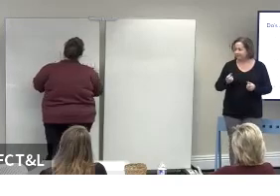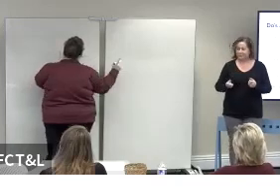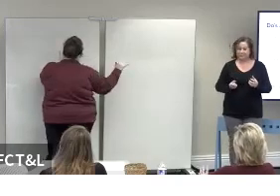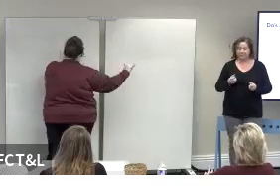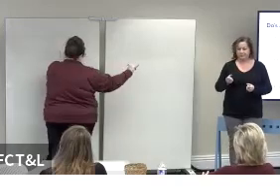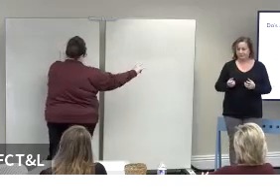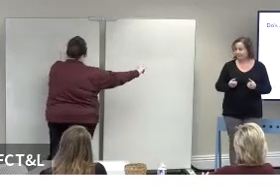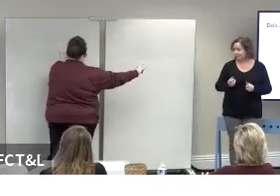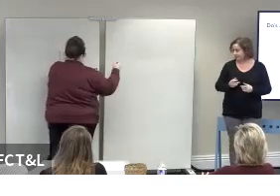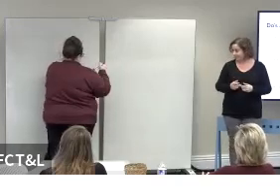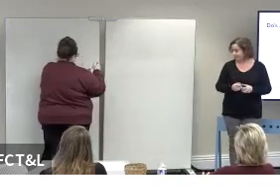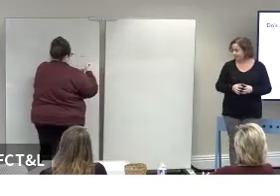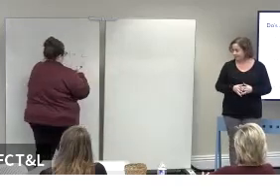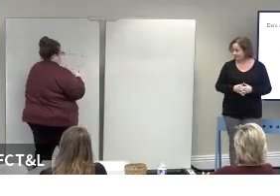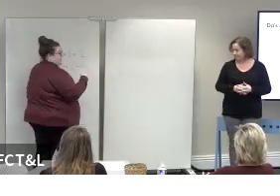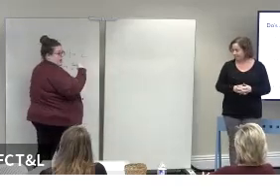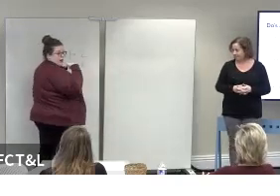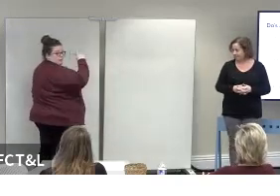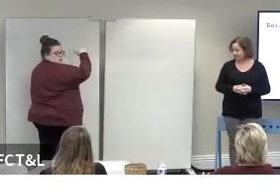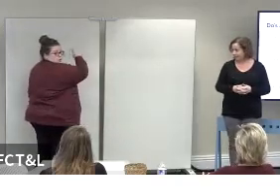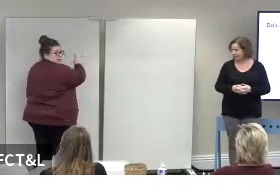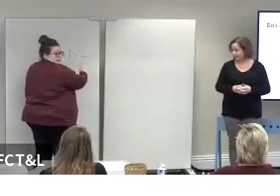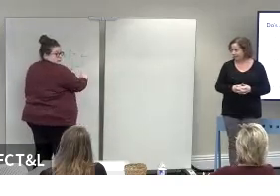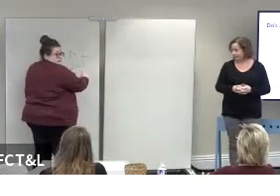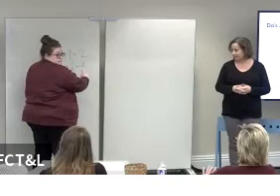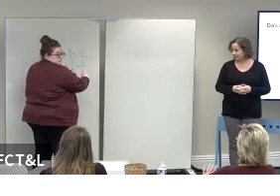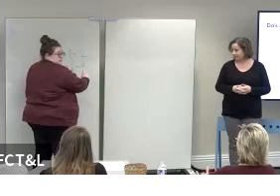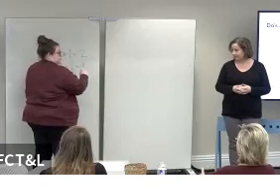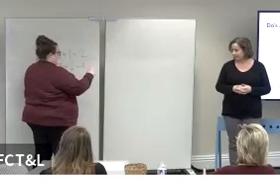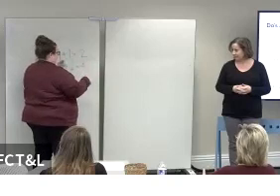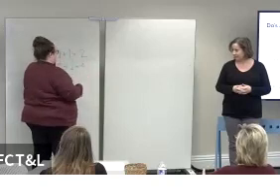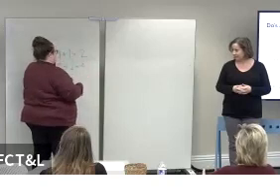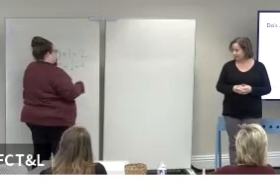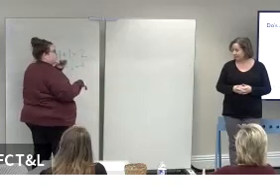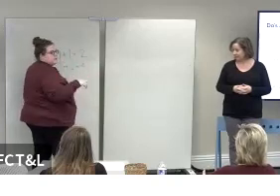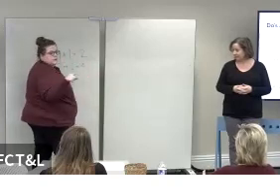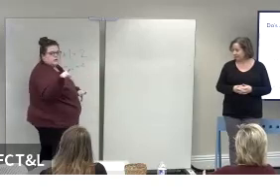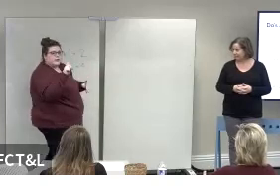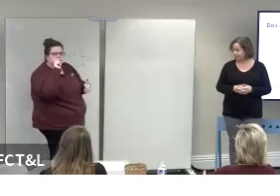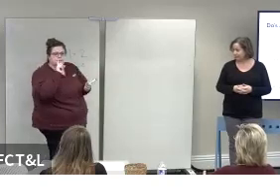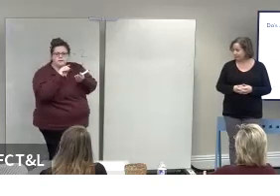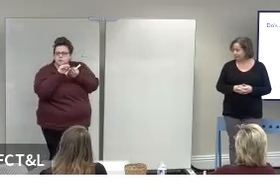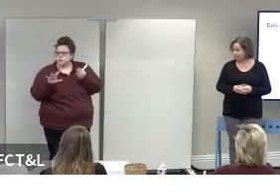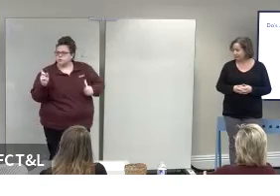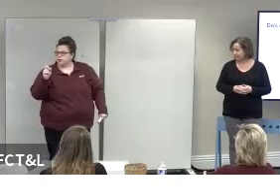I'm talking and she's interpreting, so stay there. Now, as I'm writing on the board,